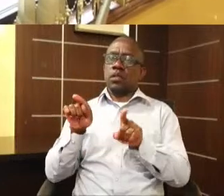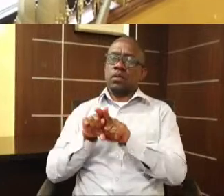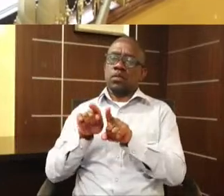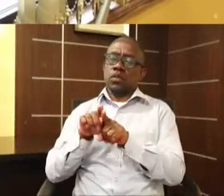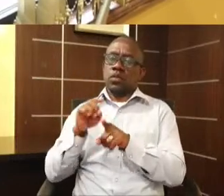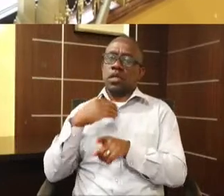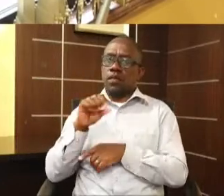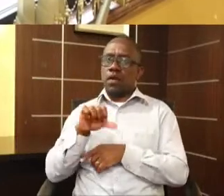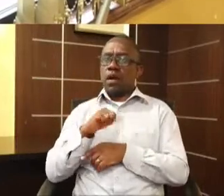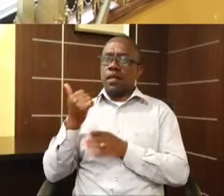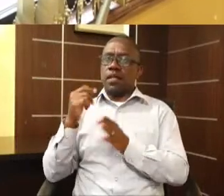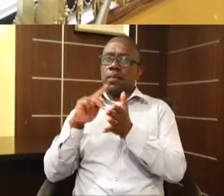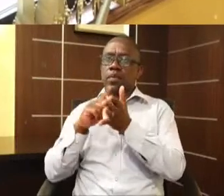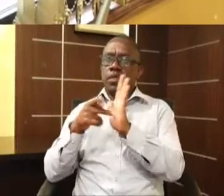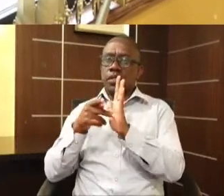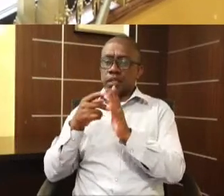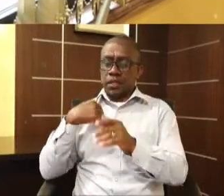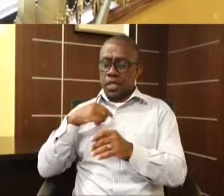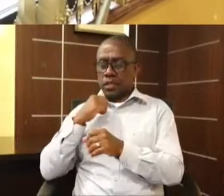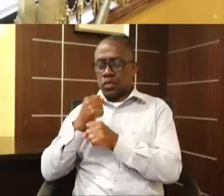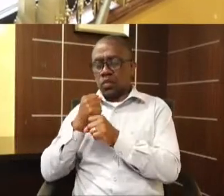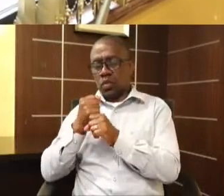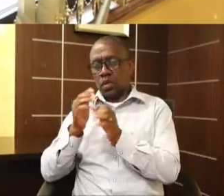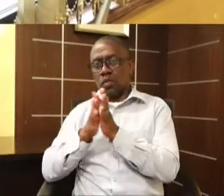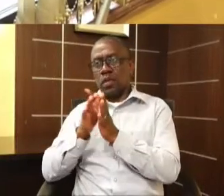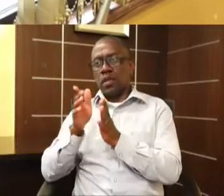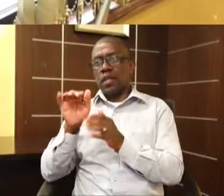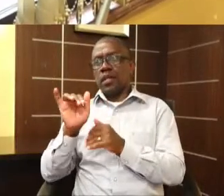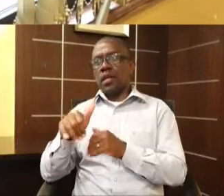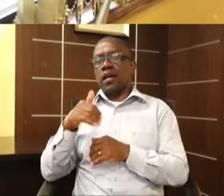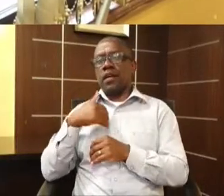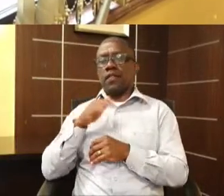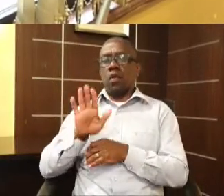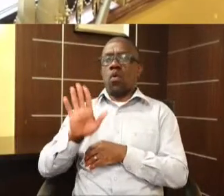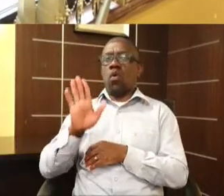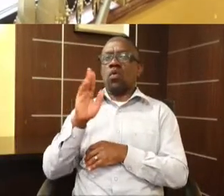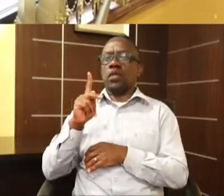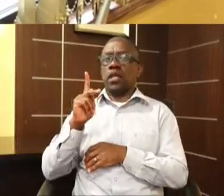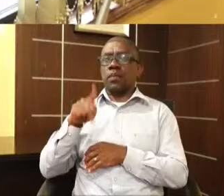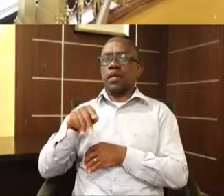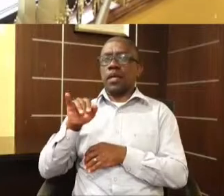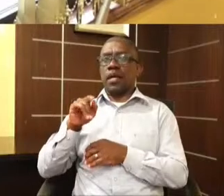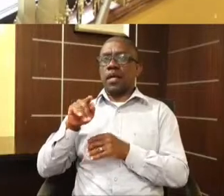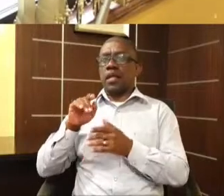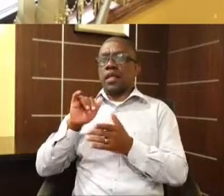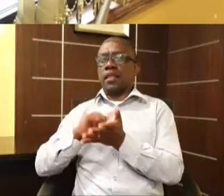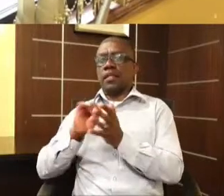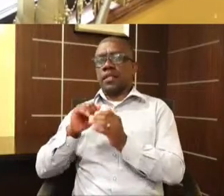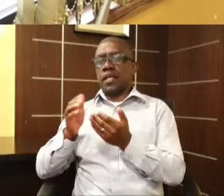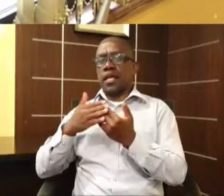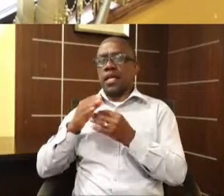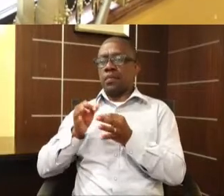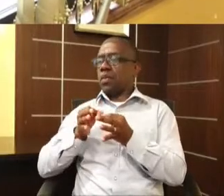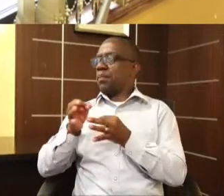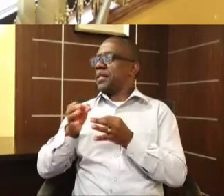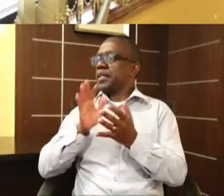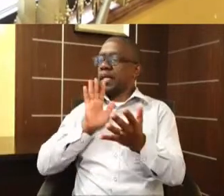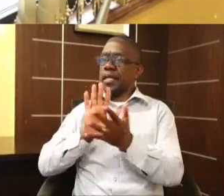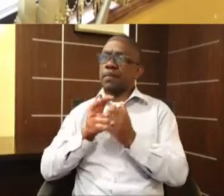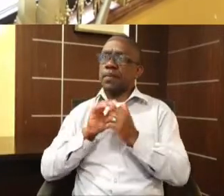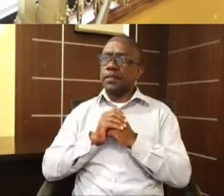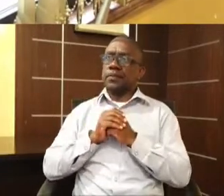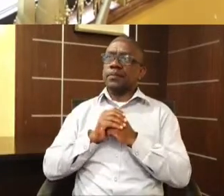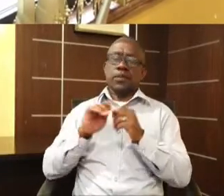that we work with that have its own KPIs for measuring impact. And it's